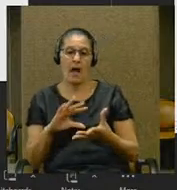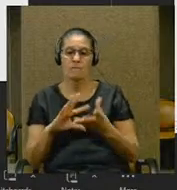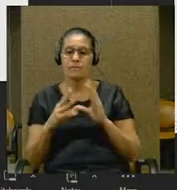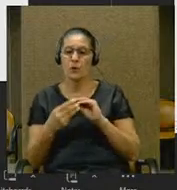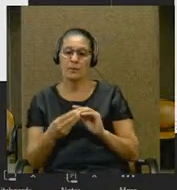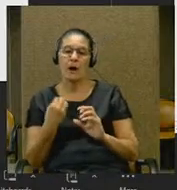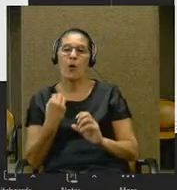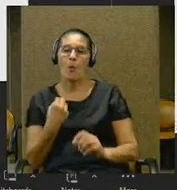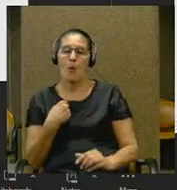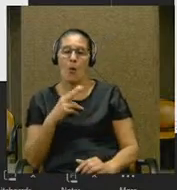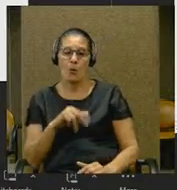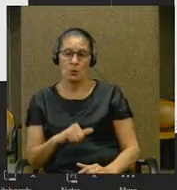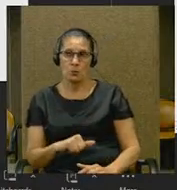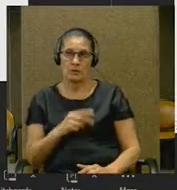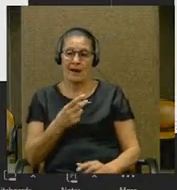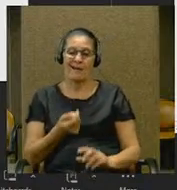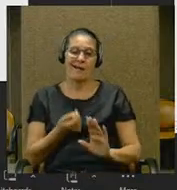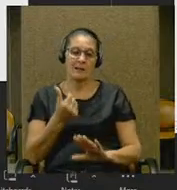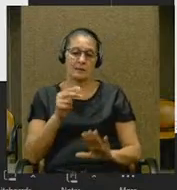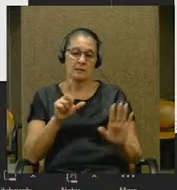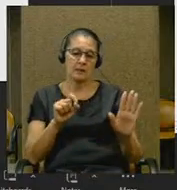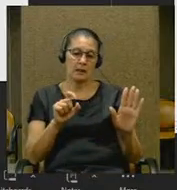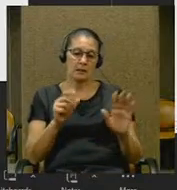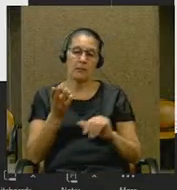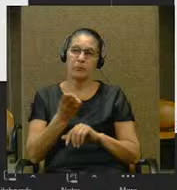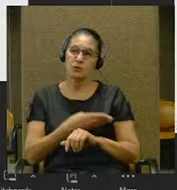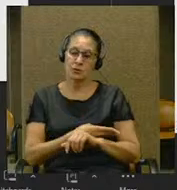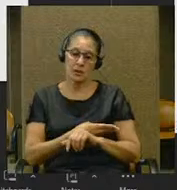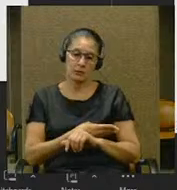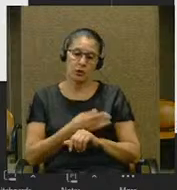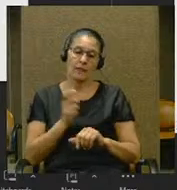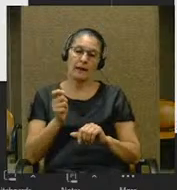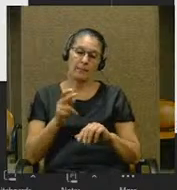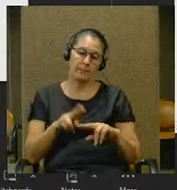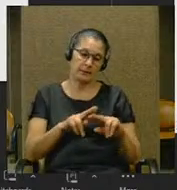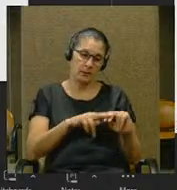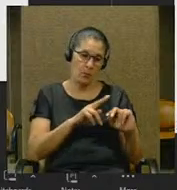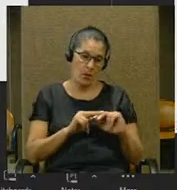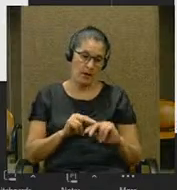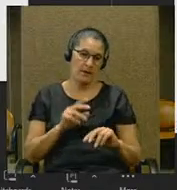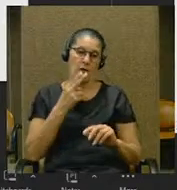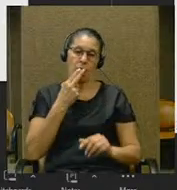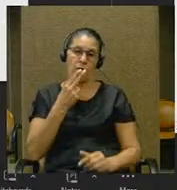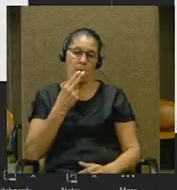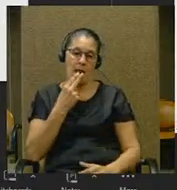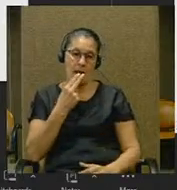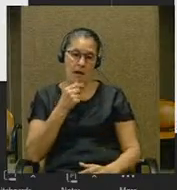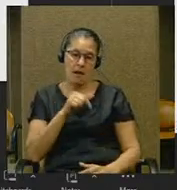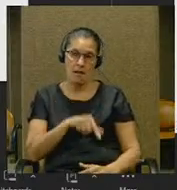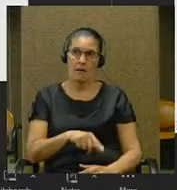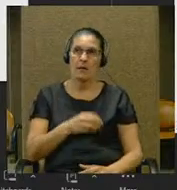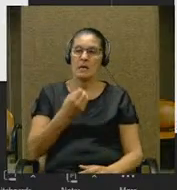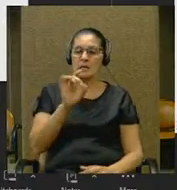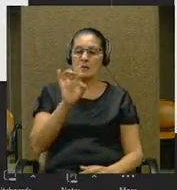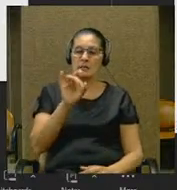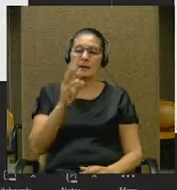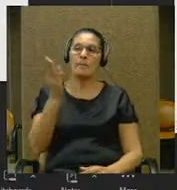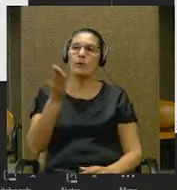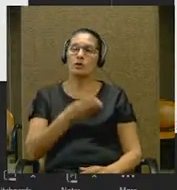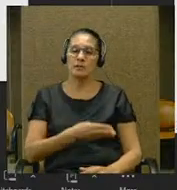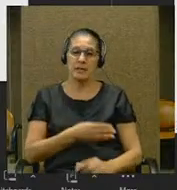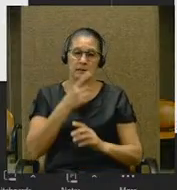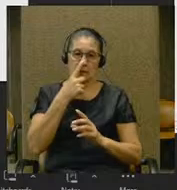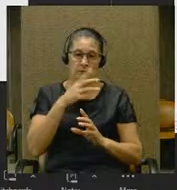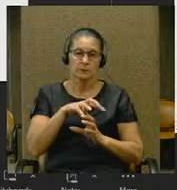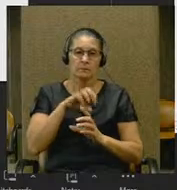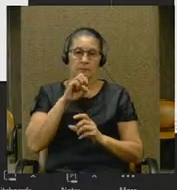Nearly 70% of people are dying by smoking, with less on snorting and injection.